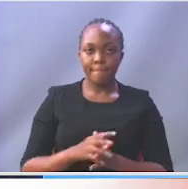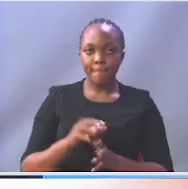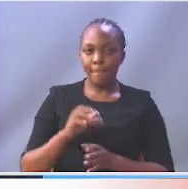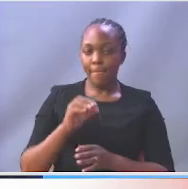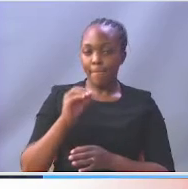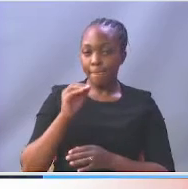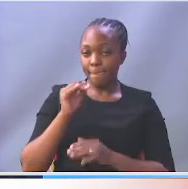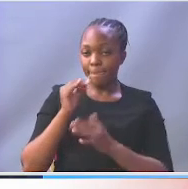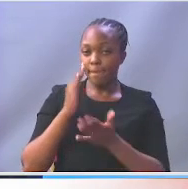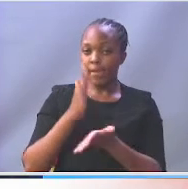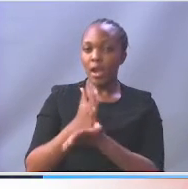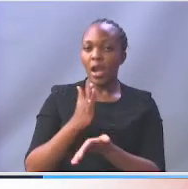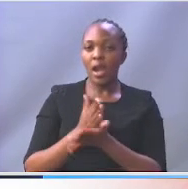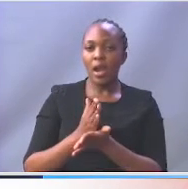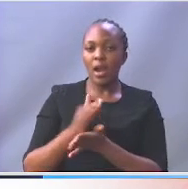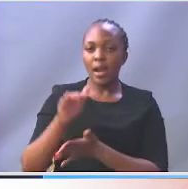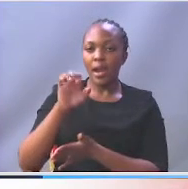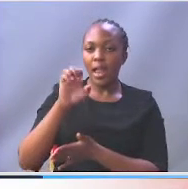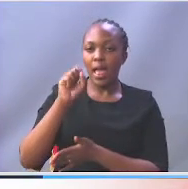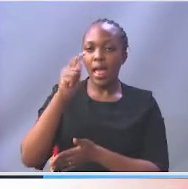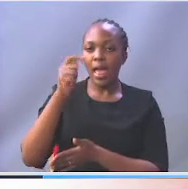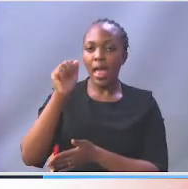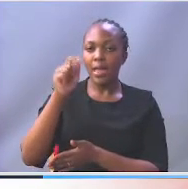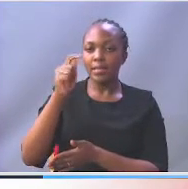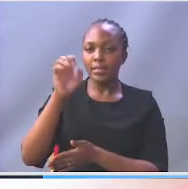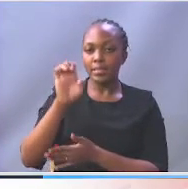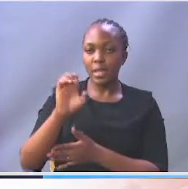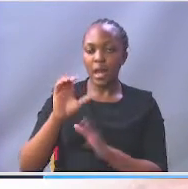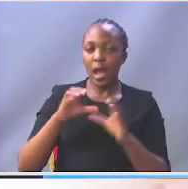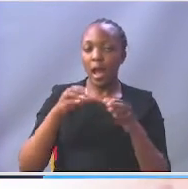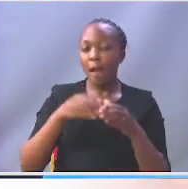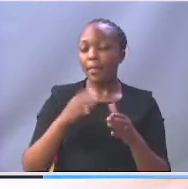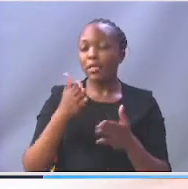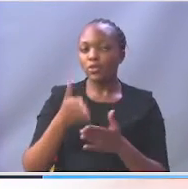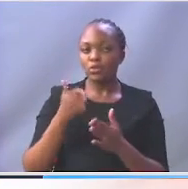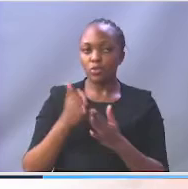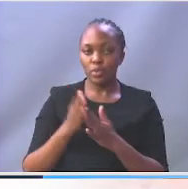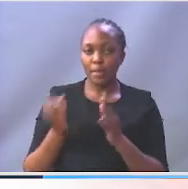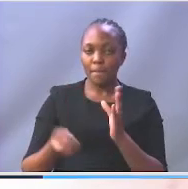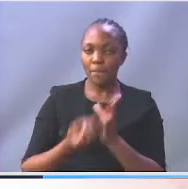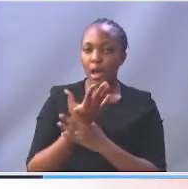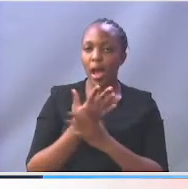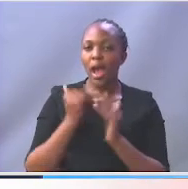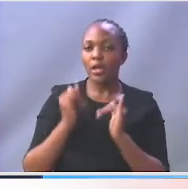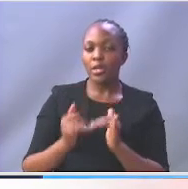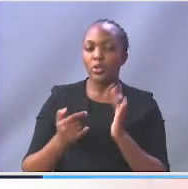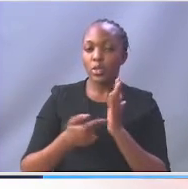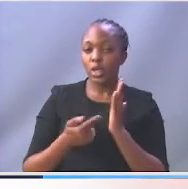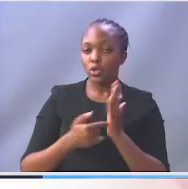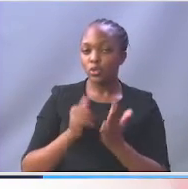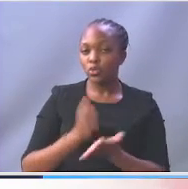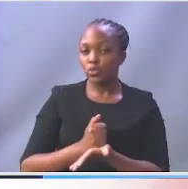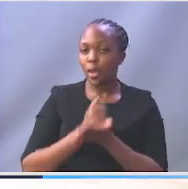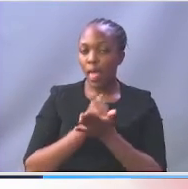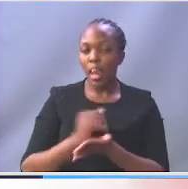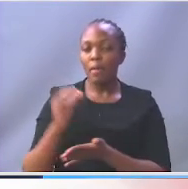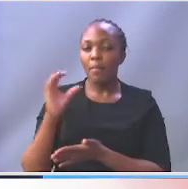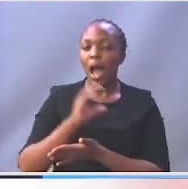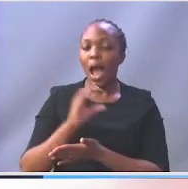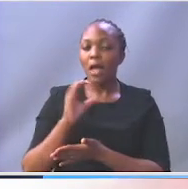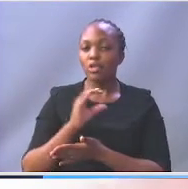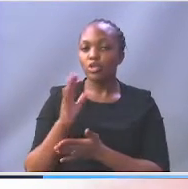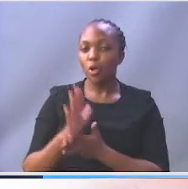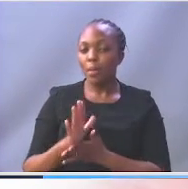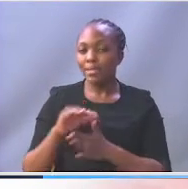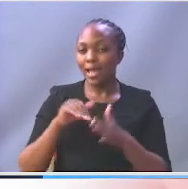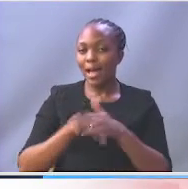Said company has today launched new technology in the form of artificial intelligence to help customers access information on